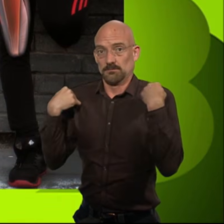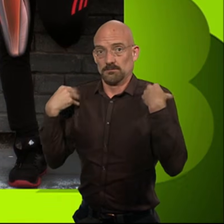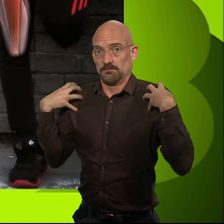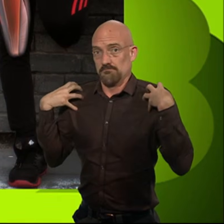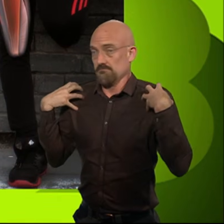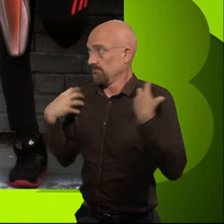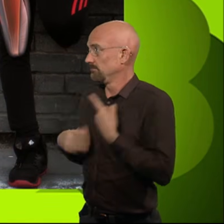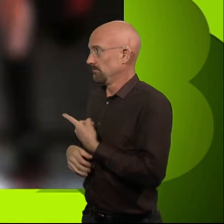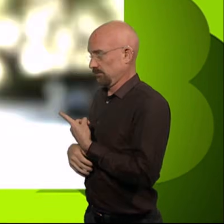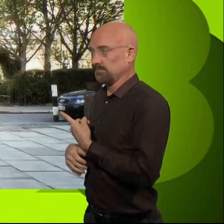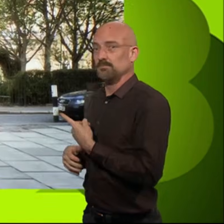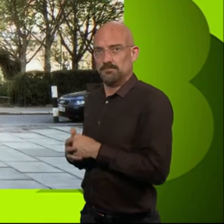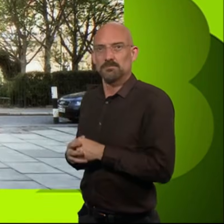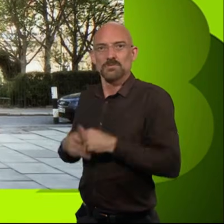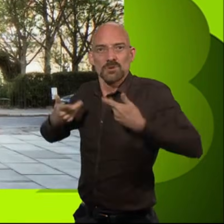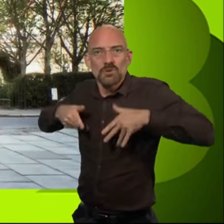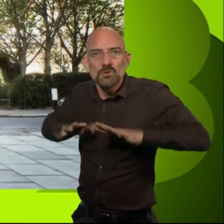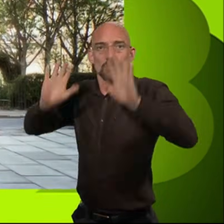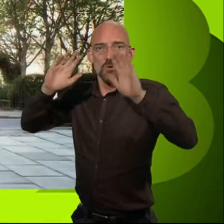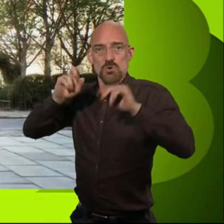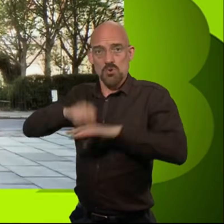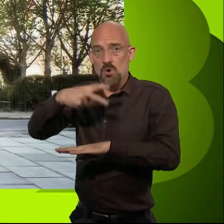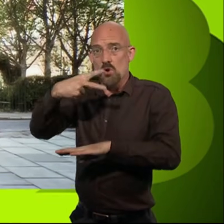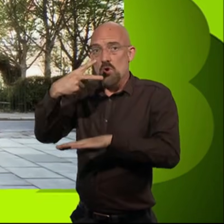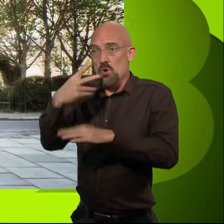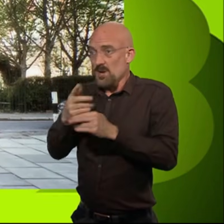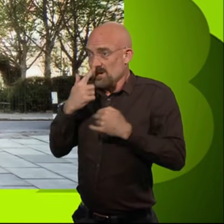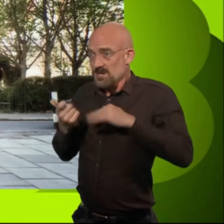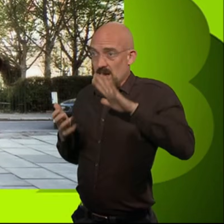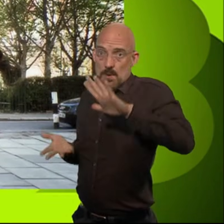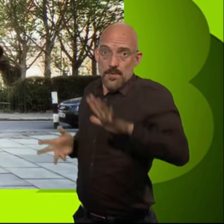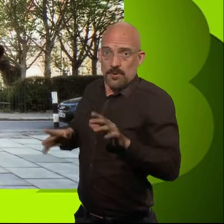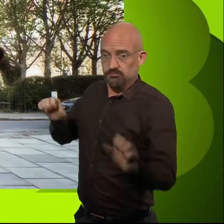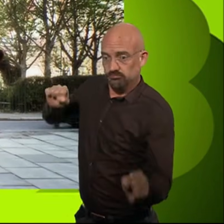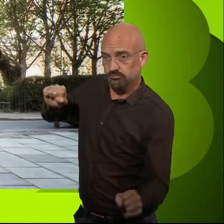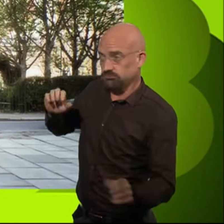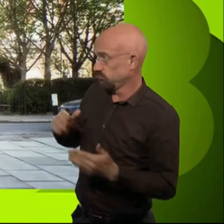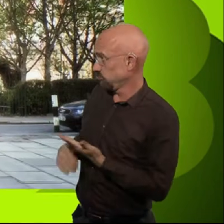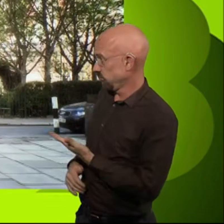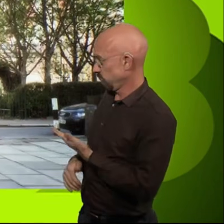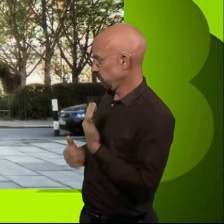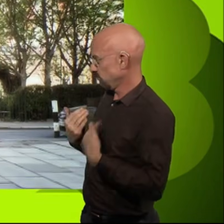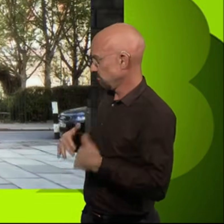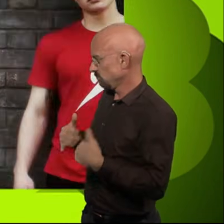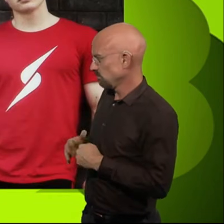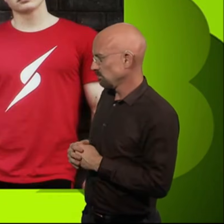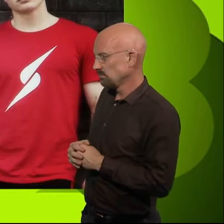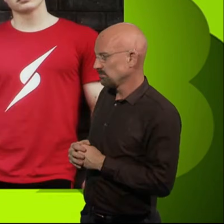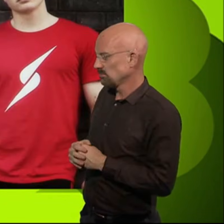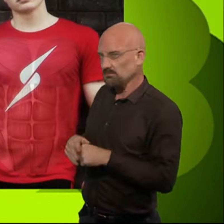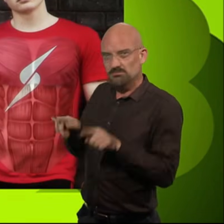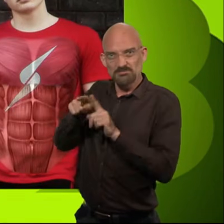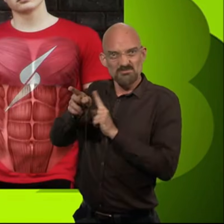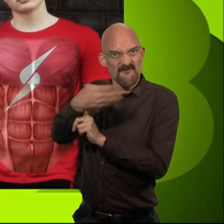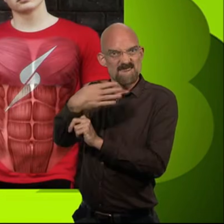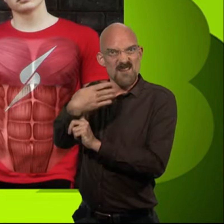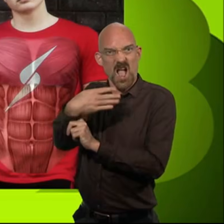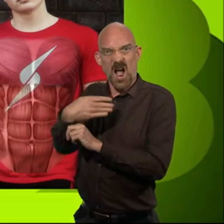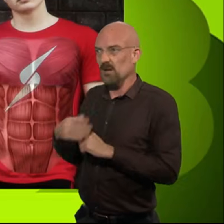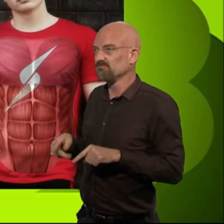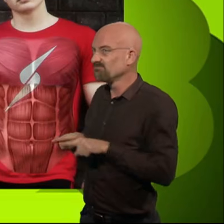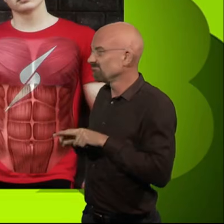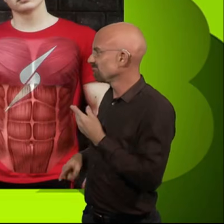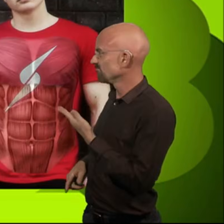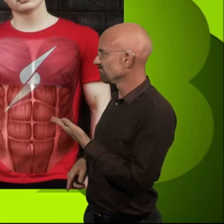your thigh. And his speciality, the human flag. A move which requires crazily powerful abdominal